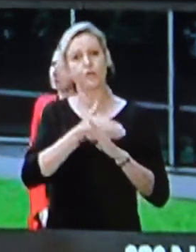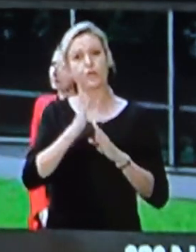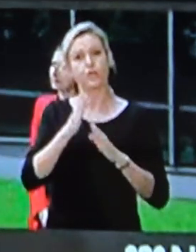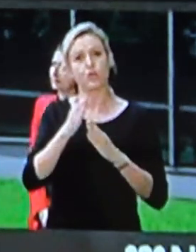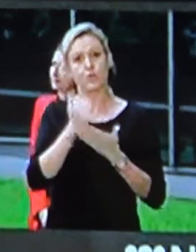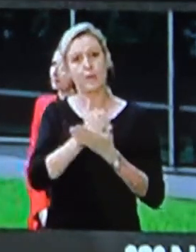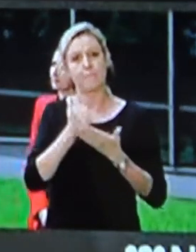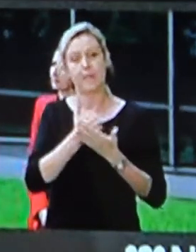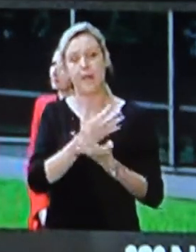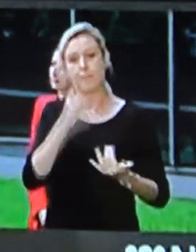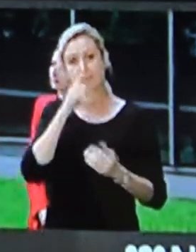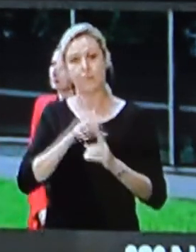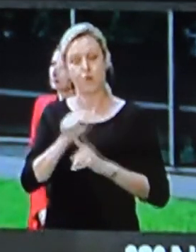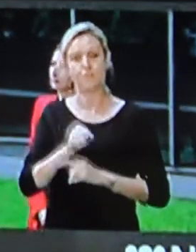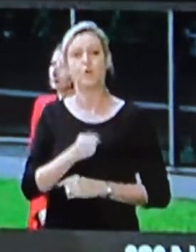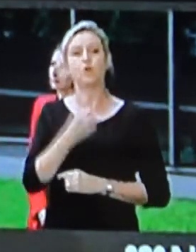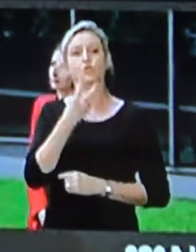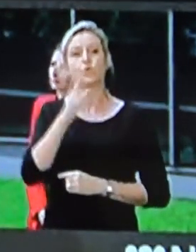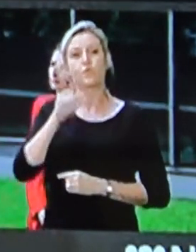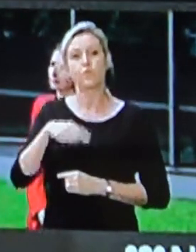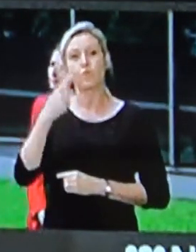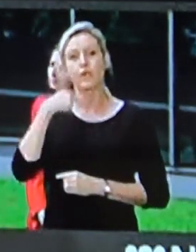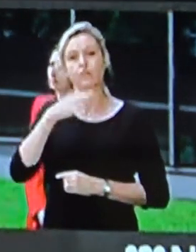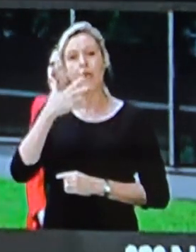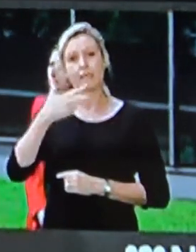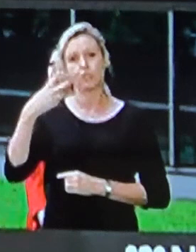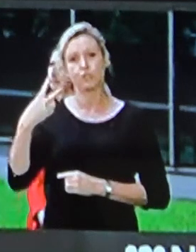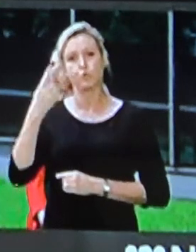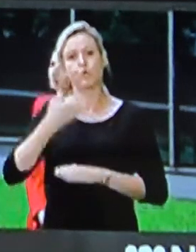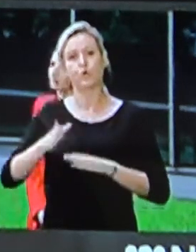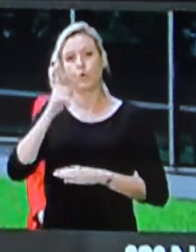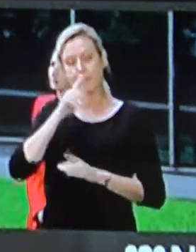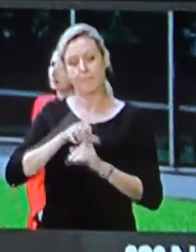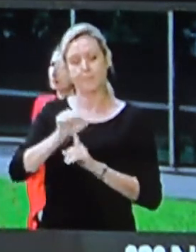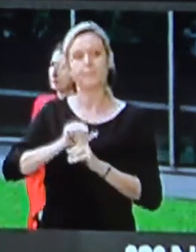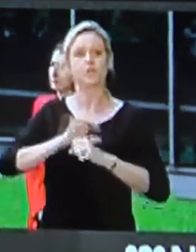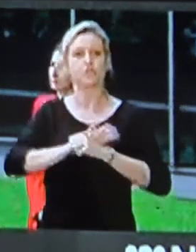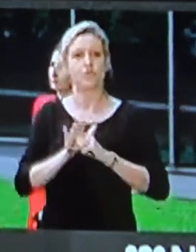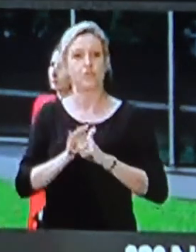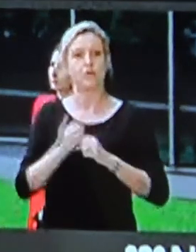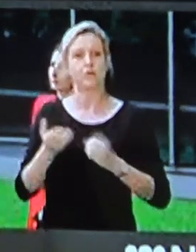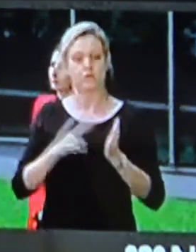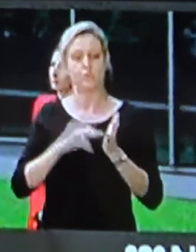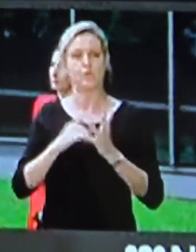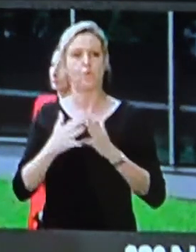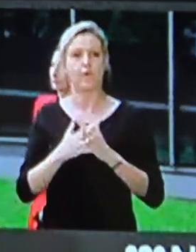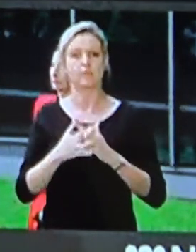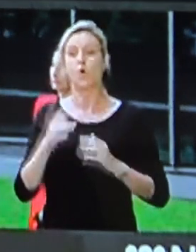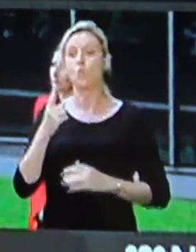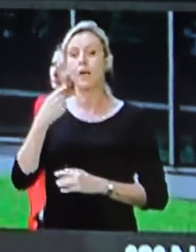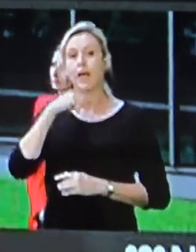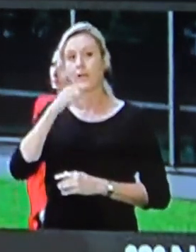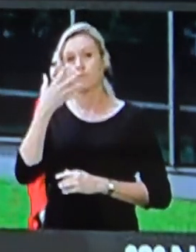o'clock last night, we've had 2,182 confirmed cases in New South Wales. This includes 150 new